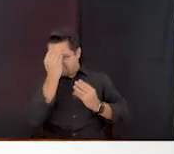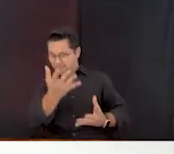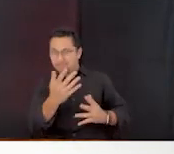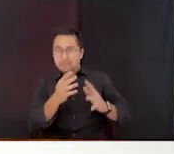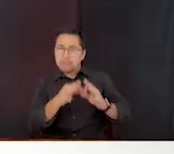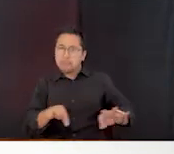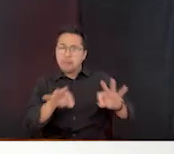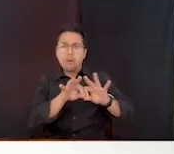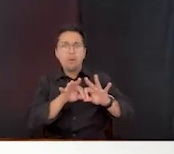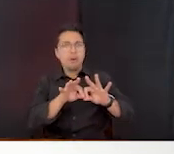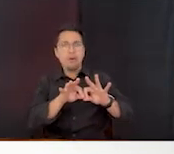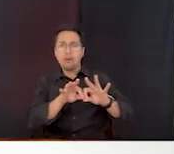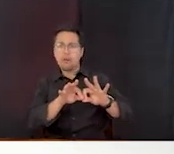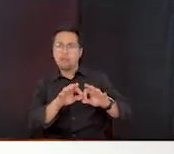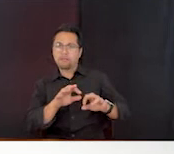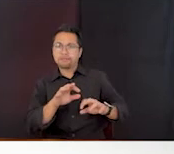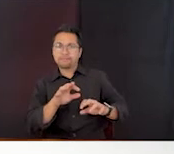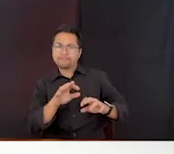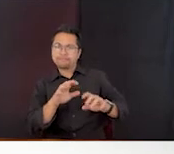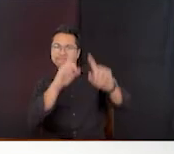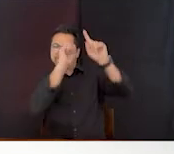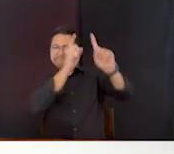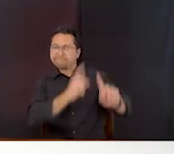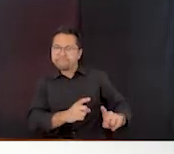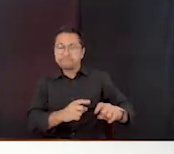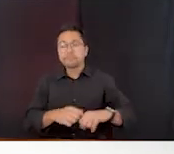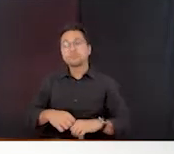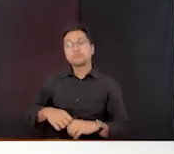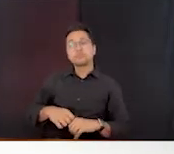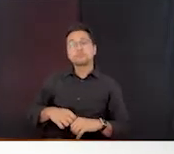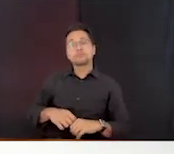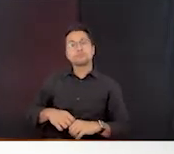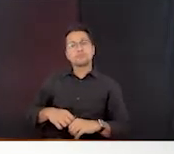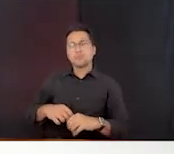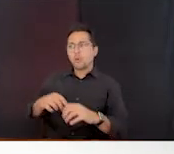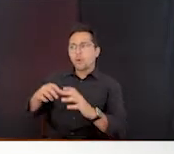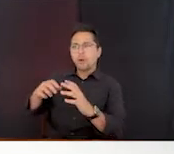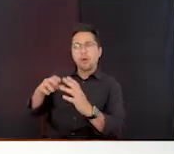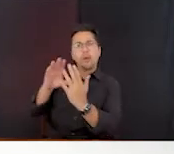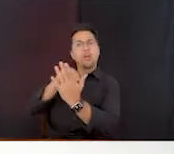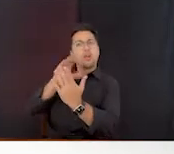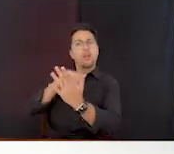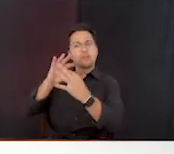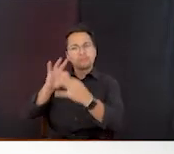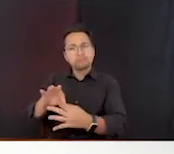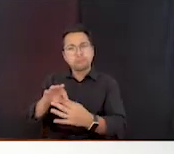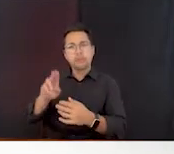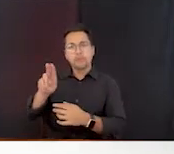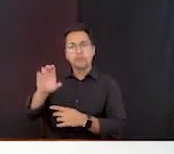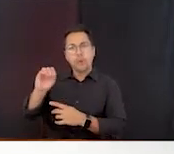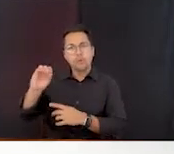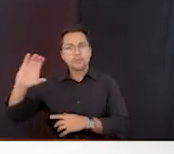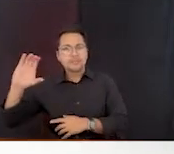during this COVID time. But before we jump into today's presentation,